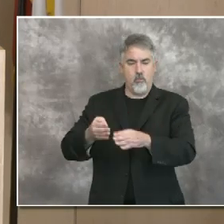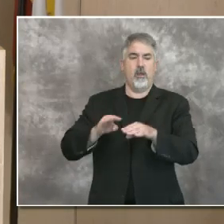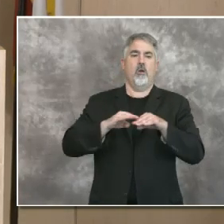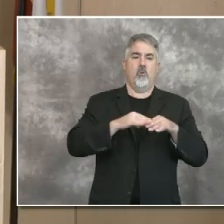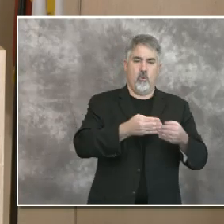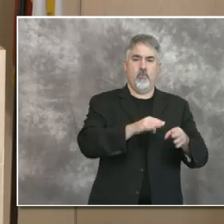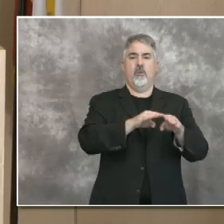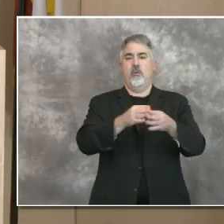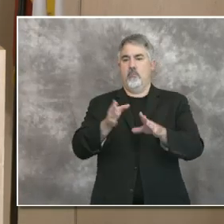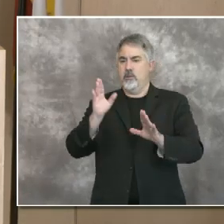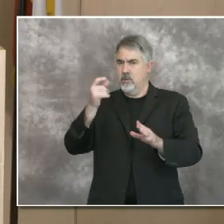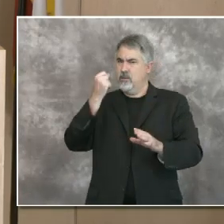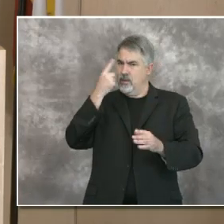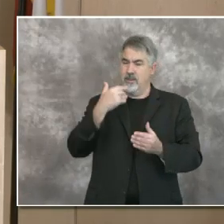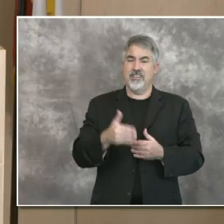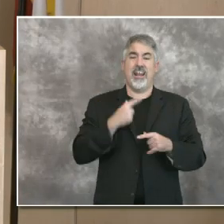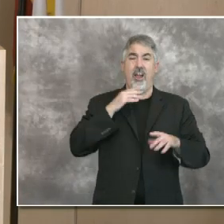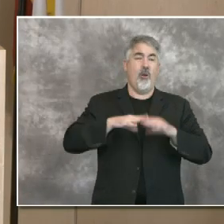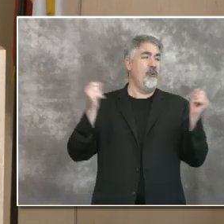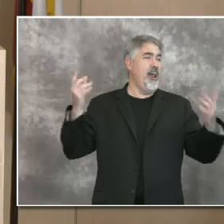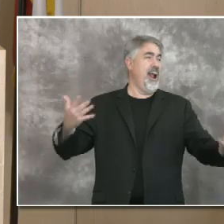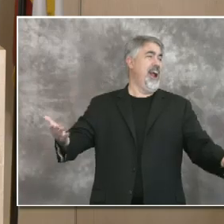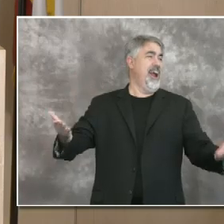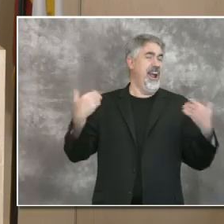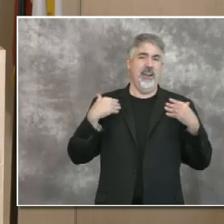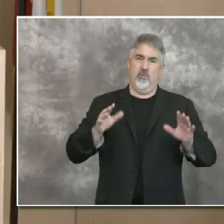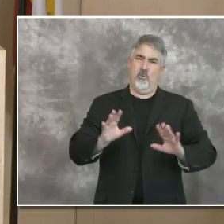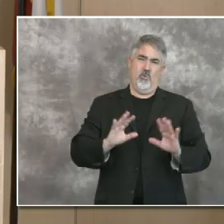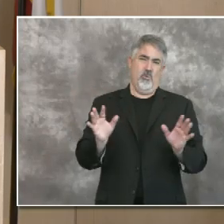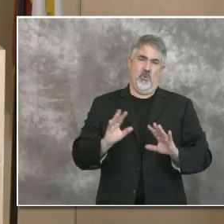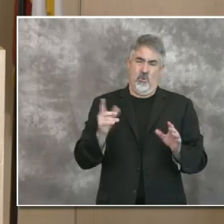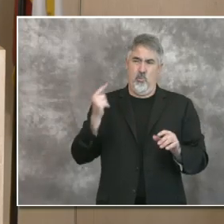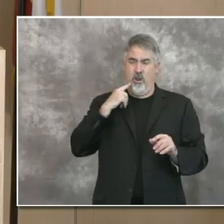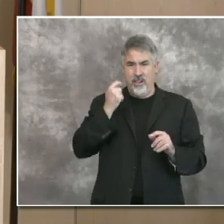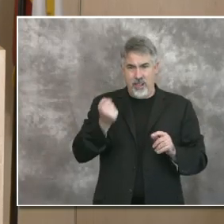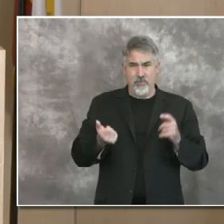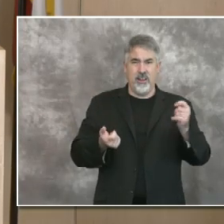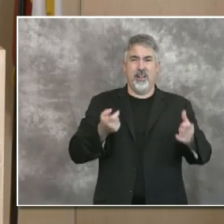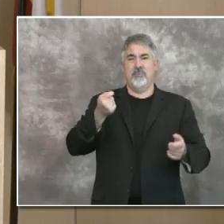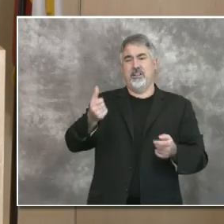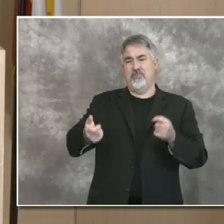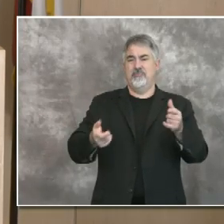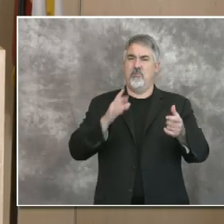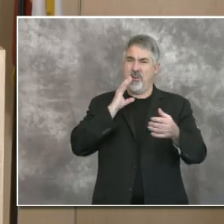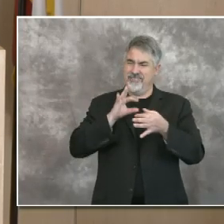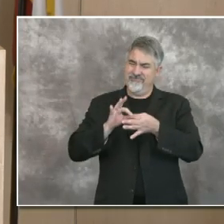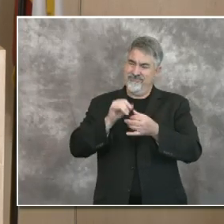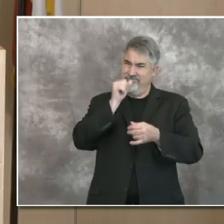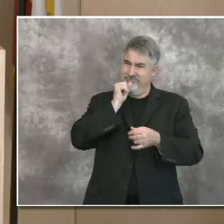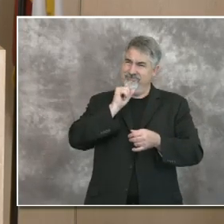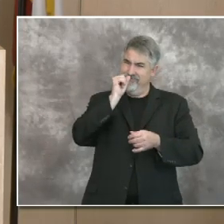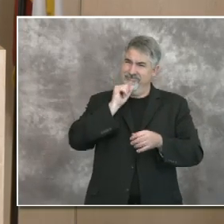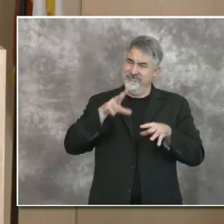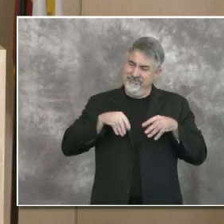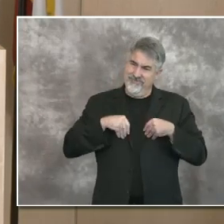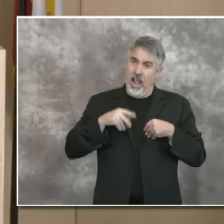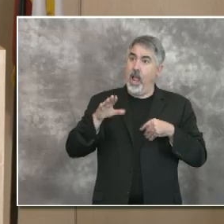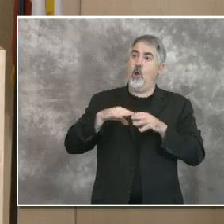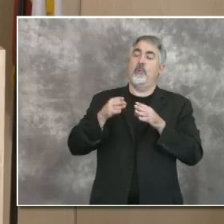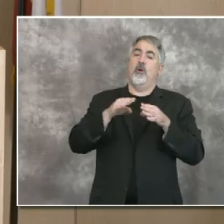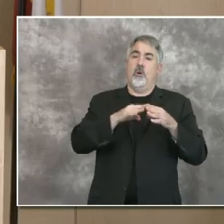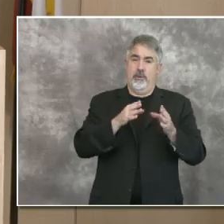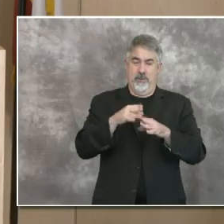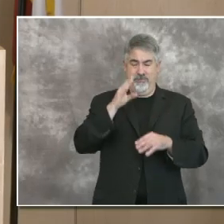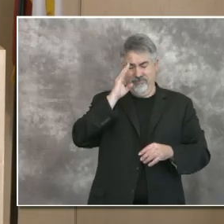metered approach, but in collaboration with all of our business partners. And as you know, schools,